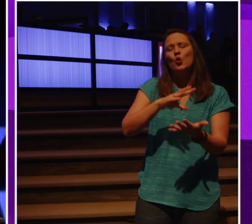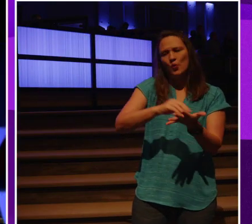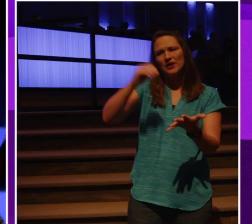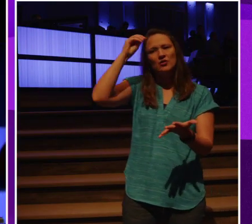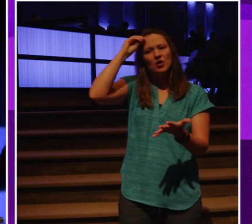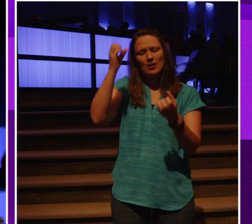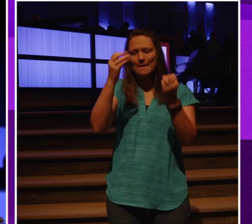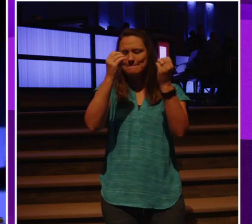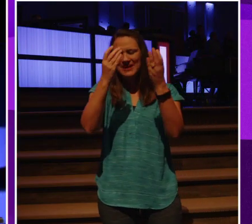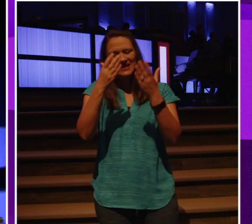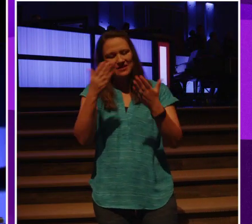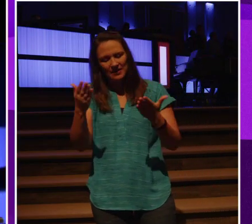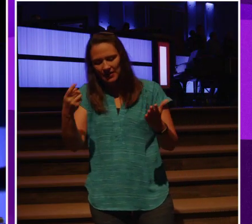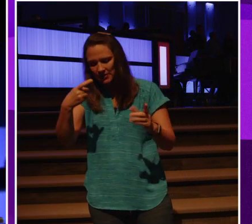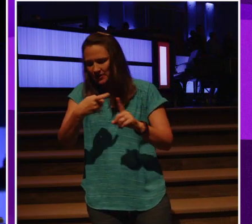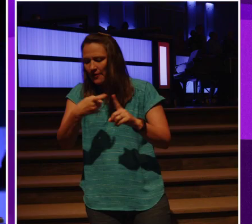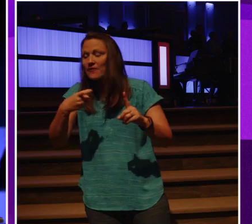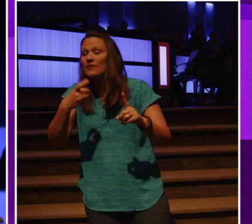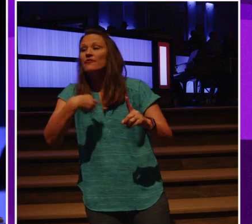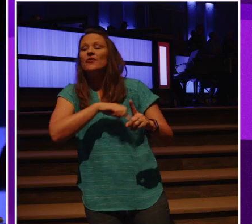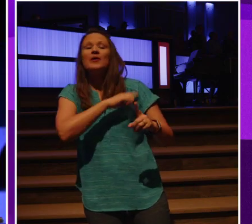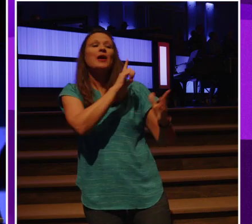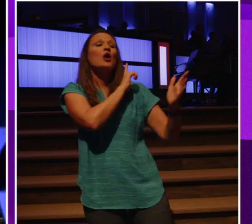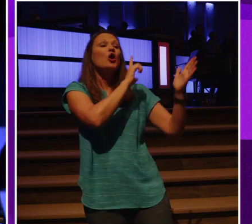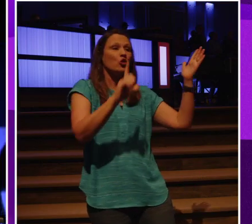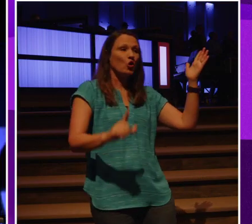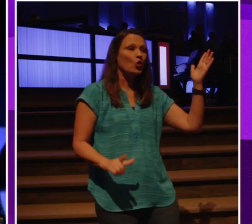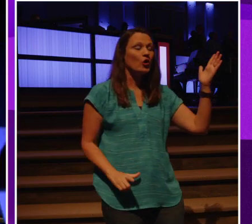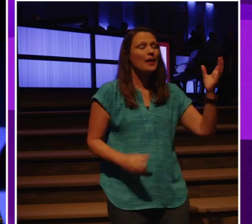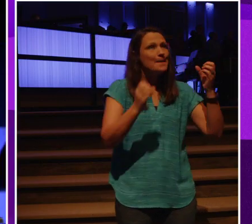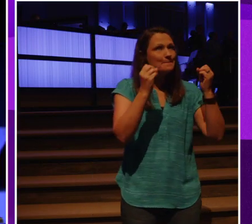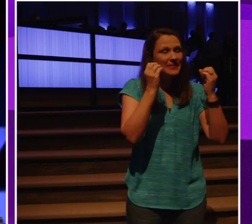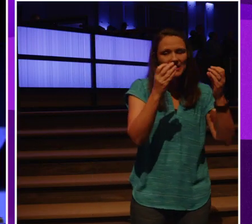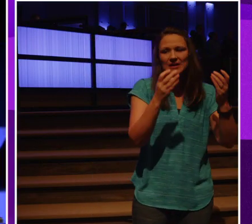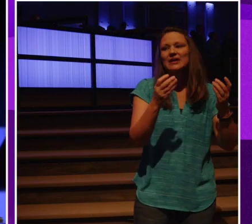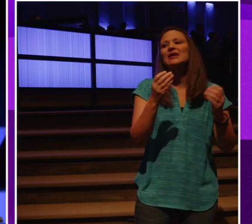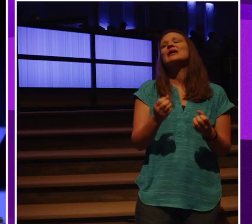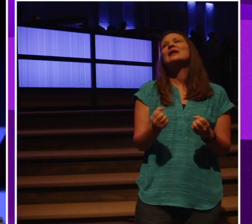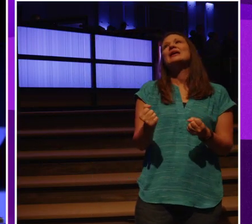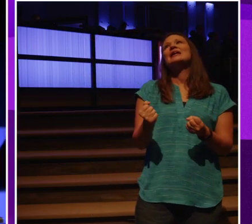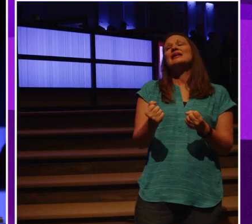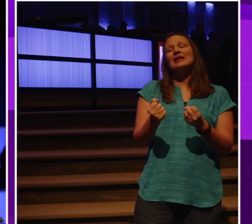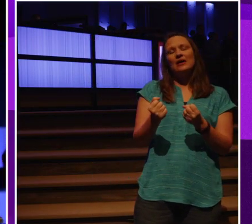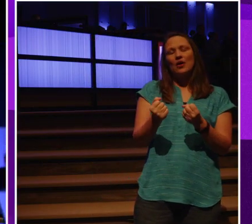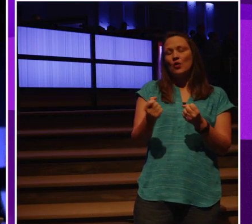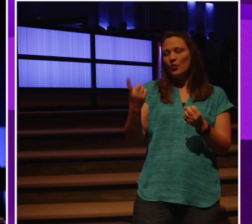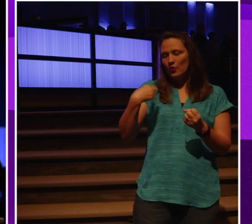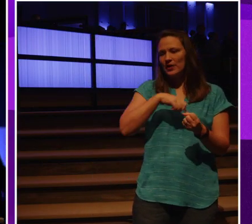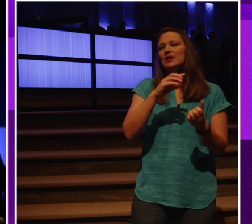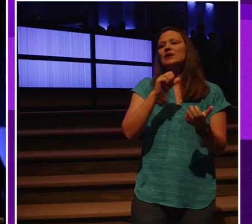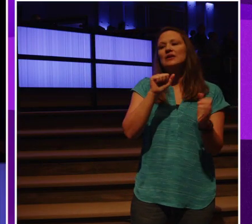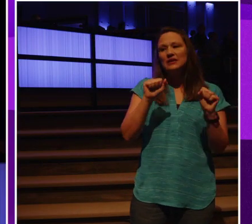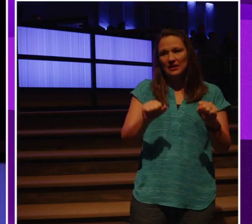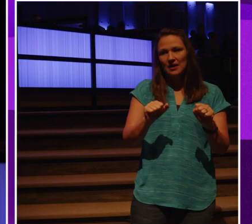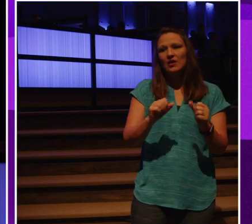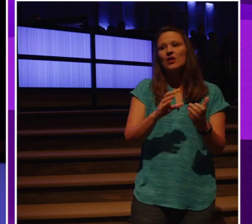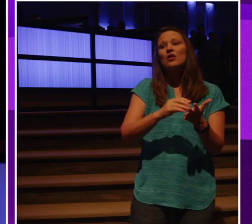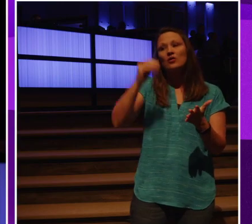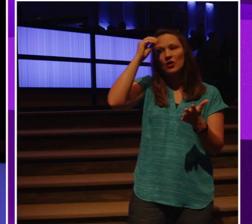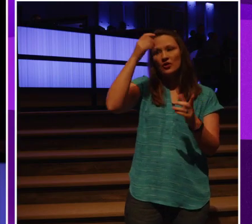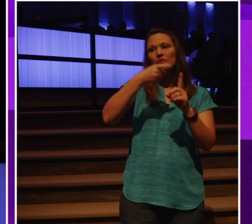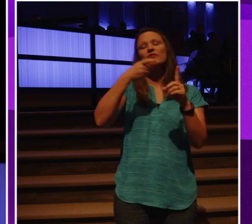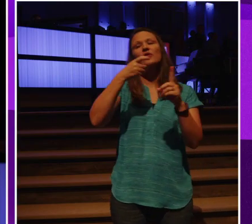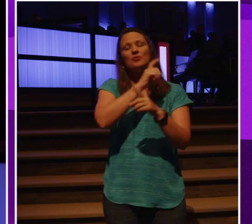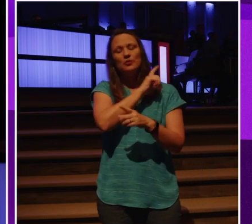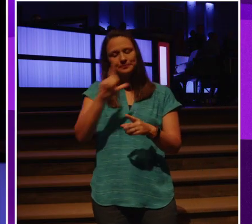of our Lord in Scripture. So many things that we can gather from Him. We are glad you're here with us this morning for worship. We